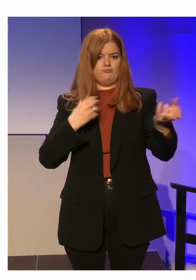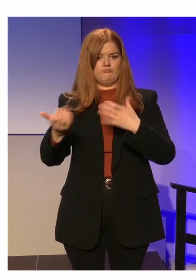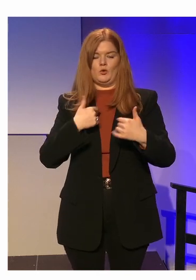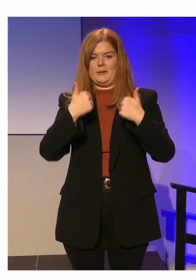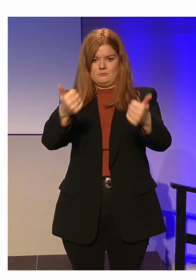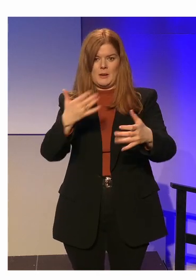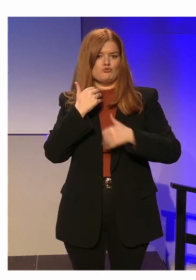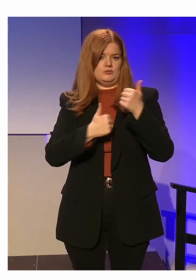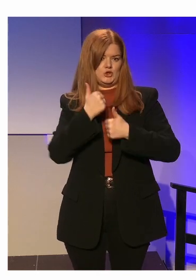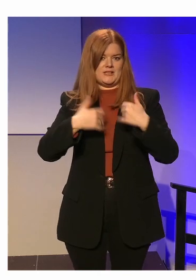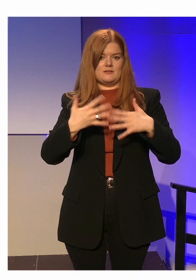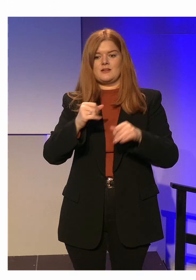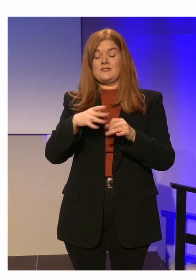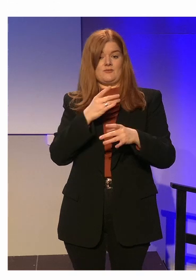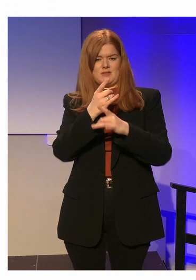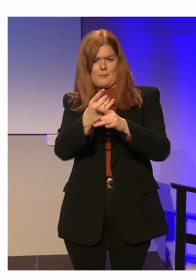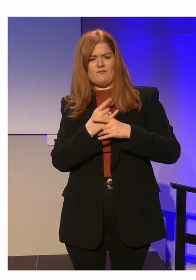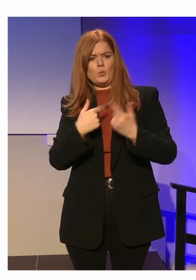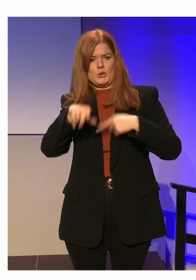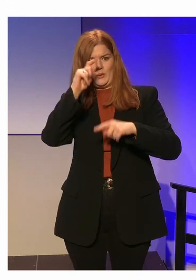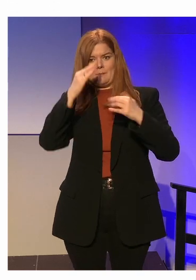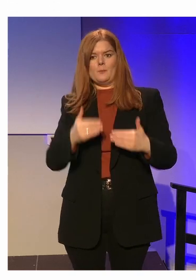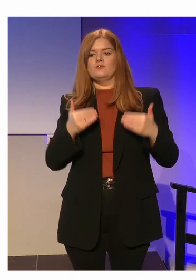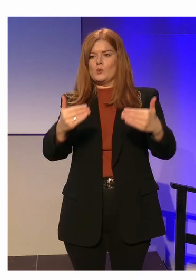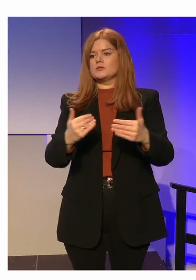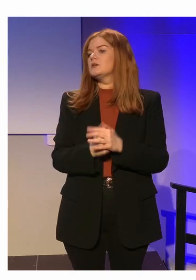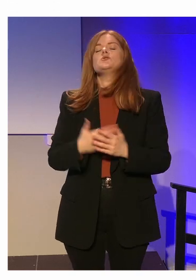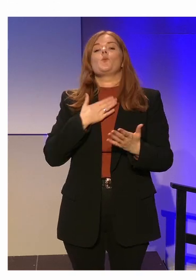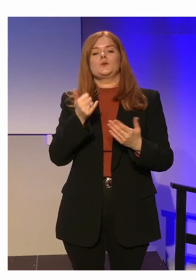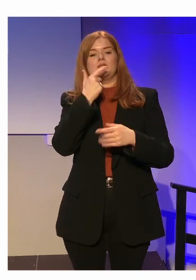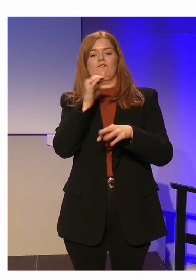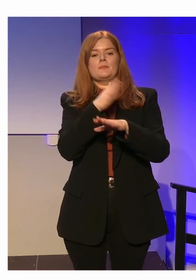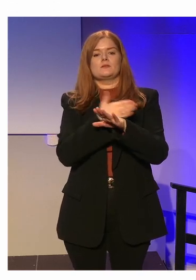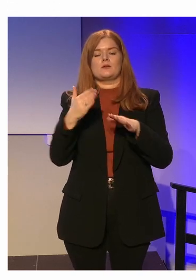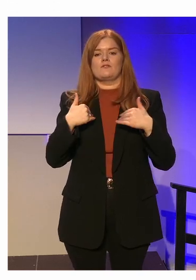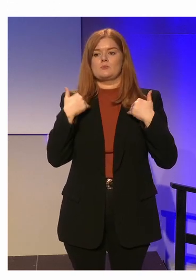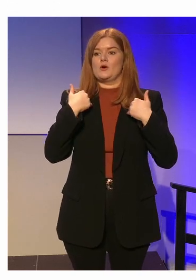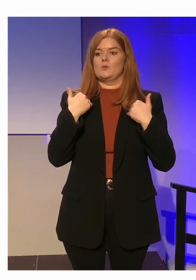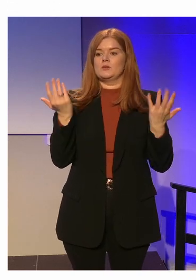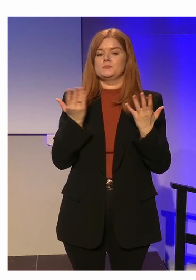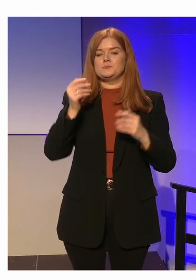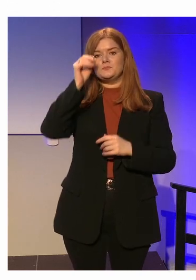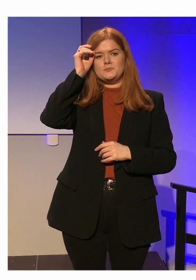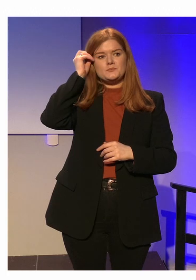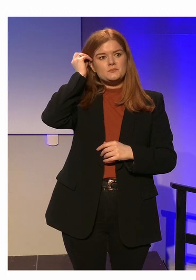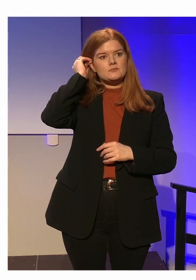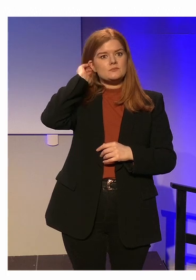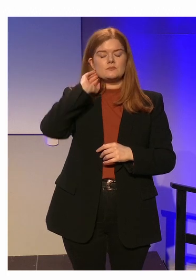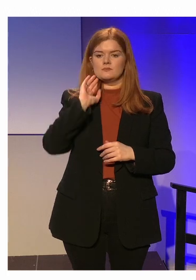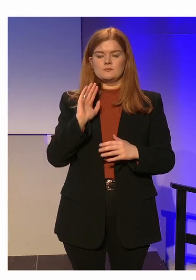with me. I appreciate it, it's helpful as we think about moving forward. And I wanted to say from this morning, the